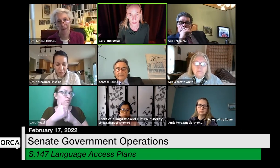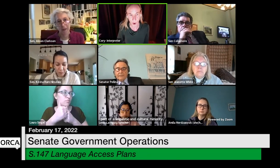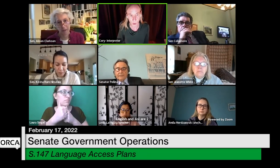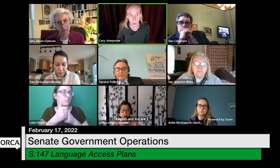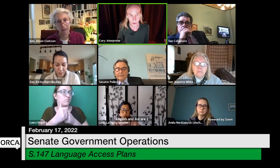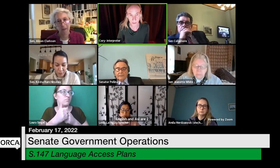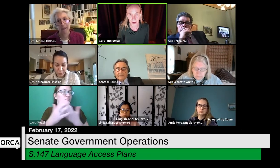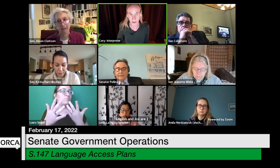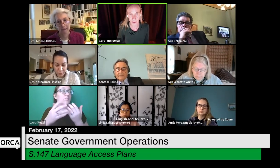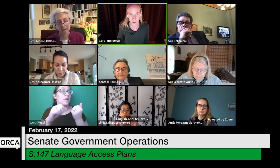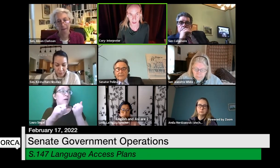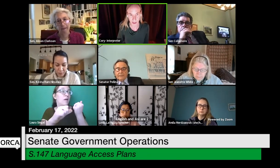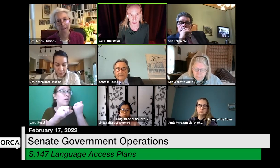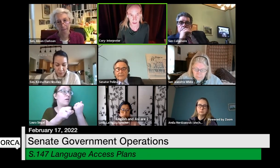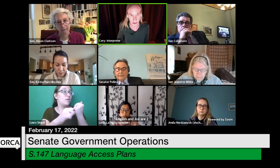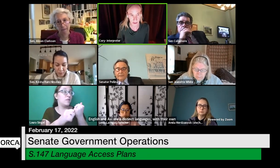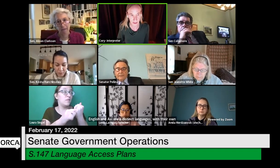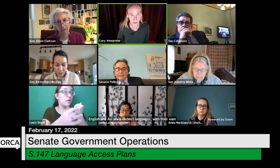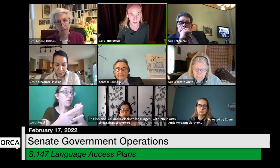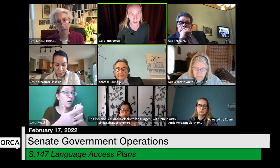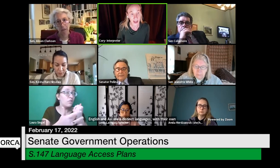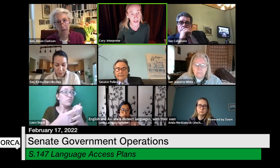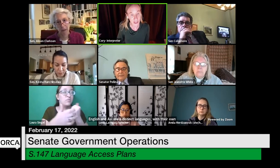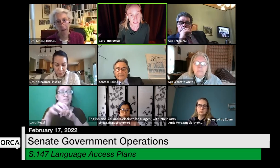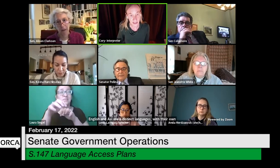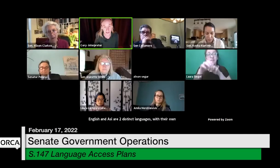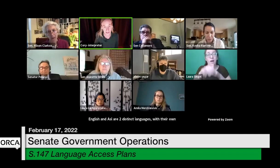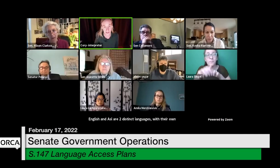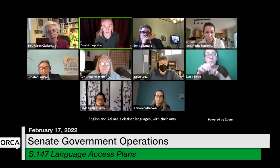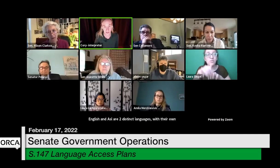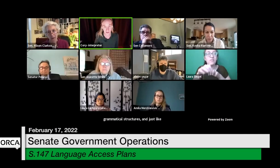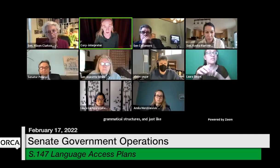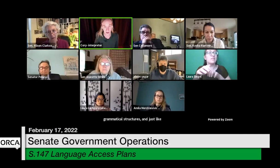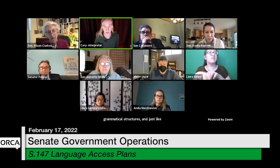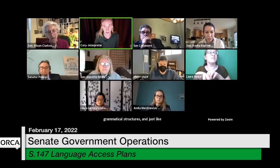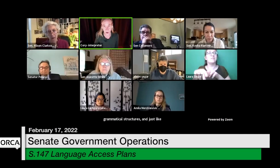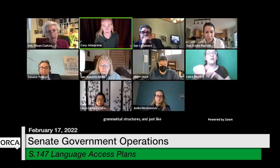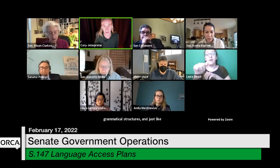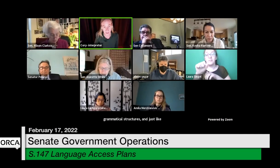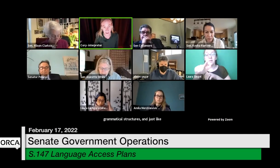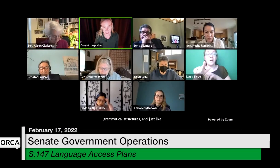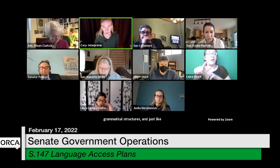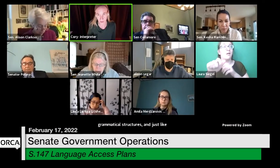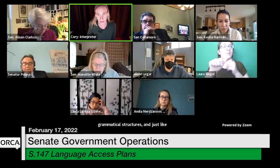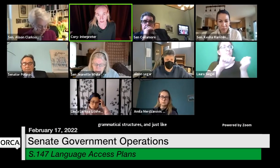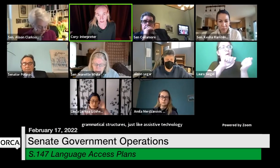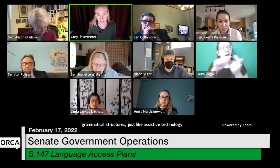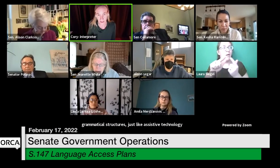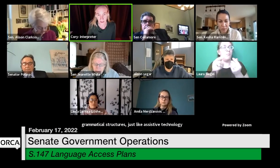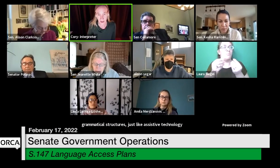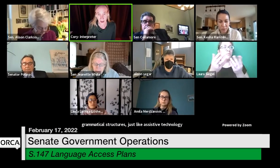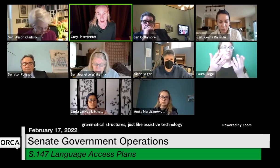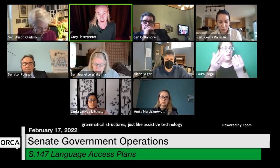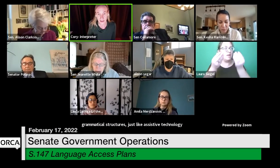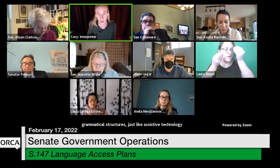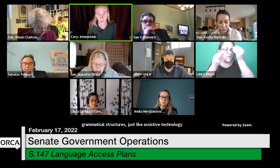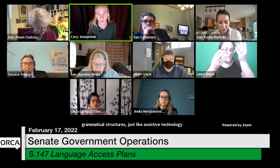with their own grammatical structures. And just like assistive technology or captioning services,